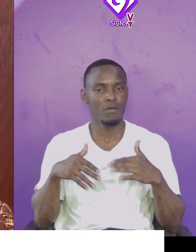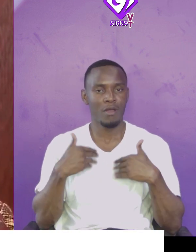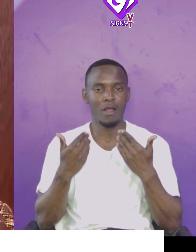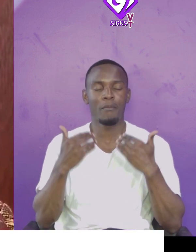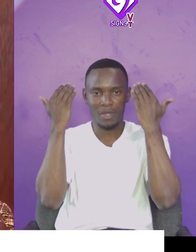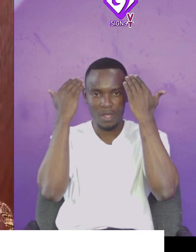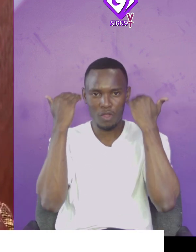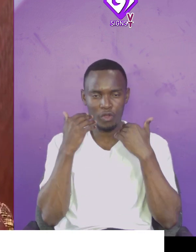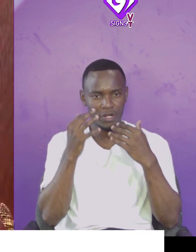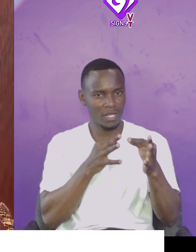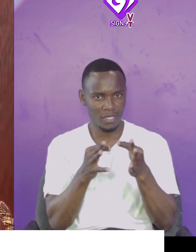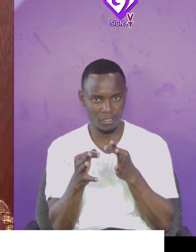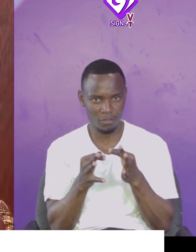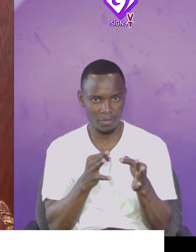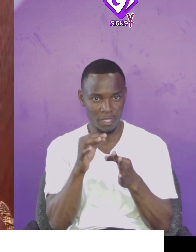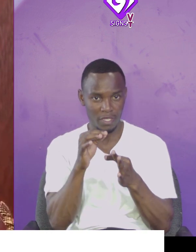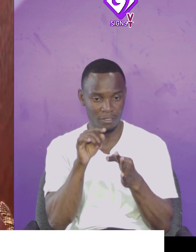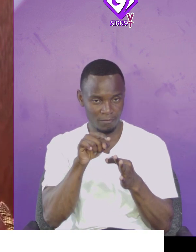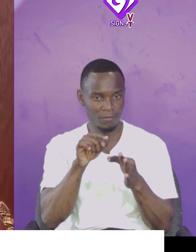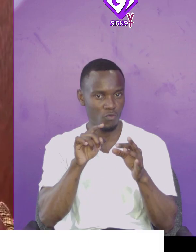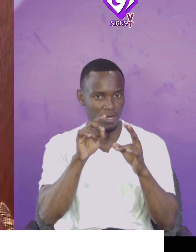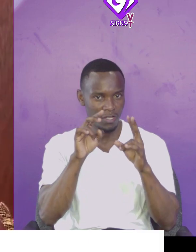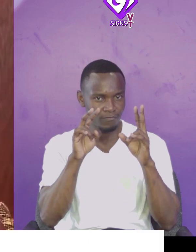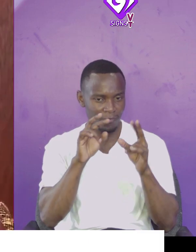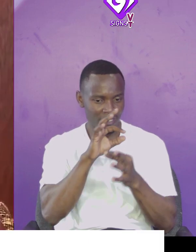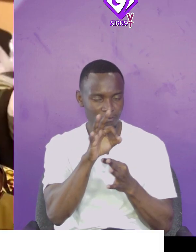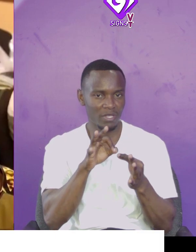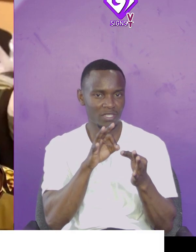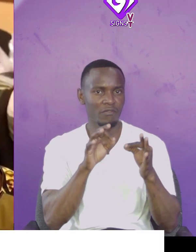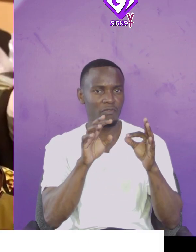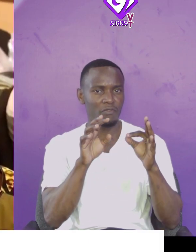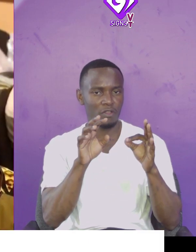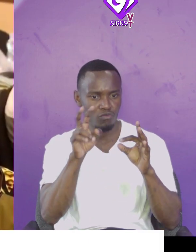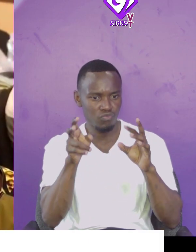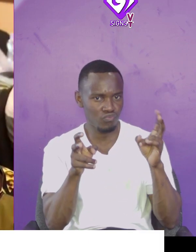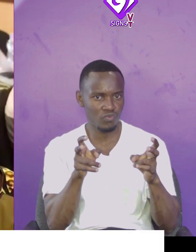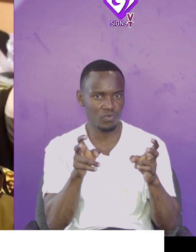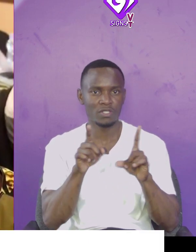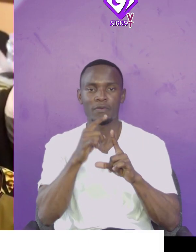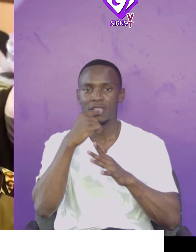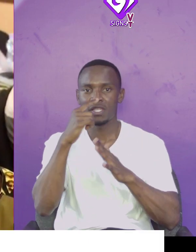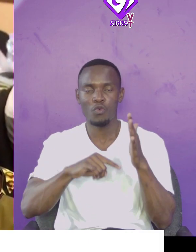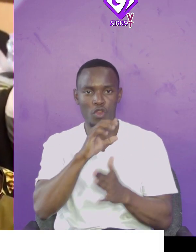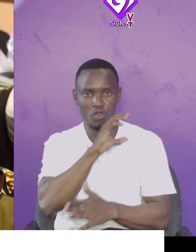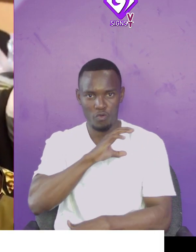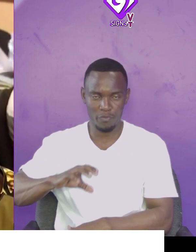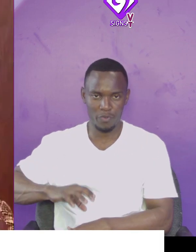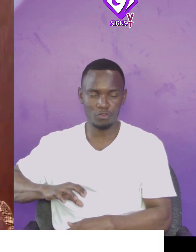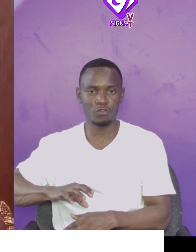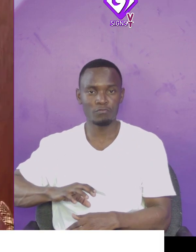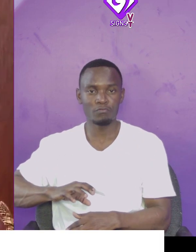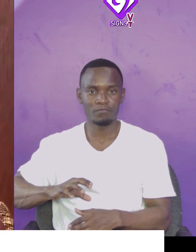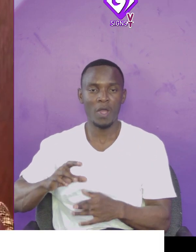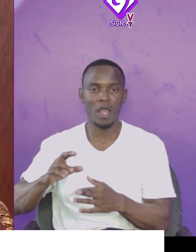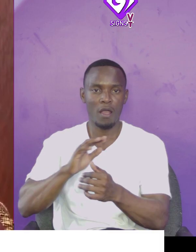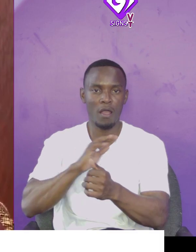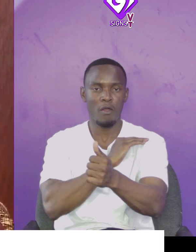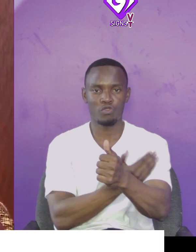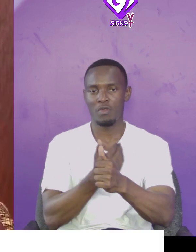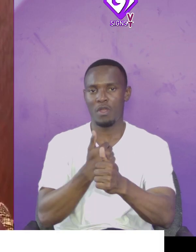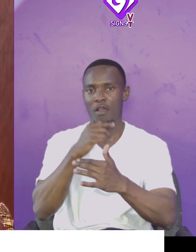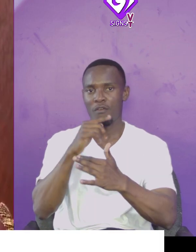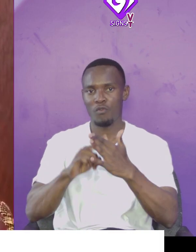that particular clause and said that the commission has that mandate to compensate. And so for us,